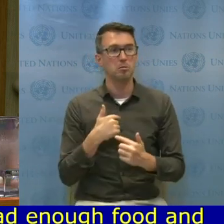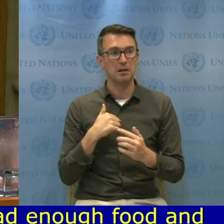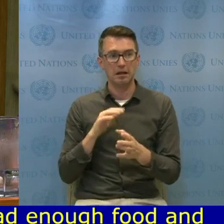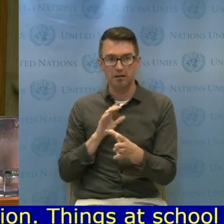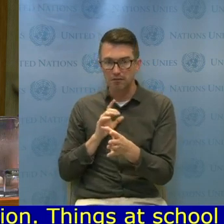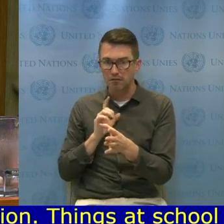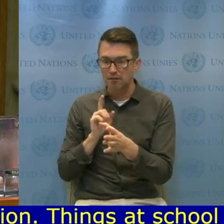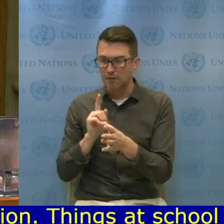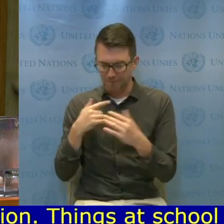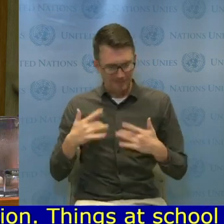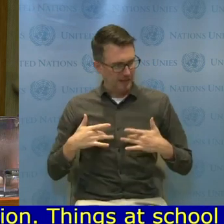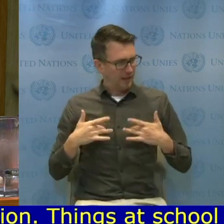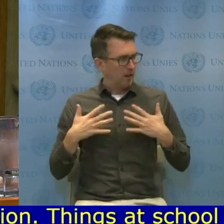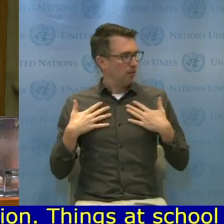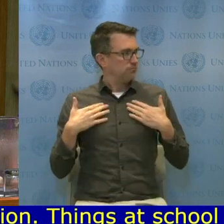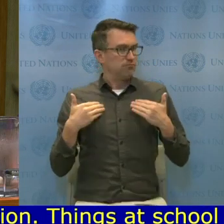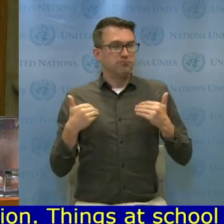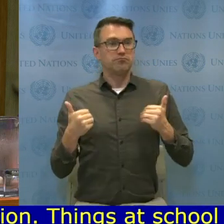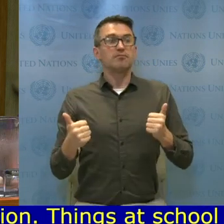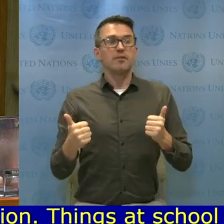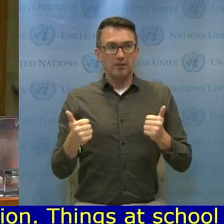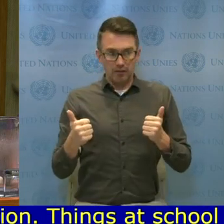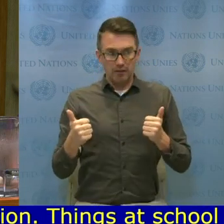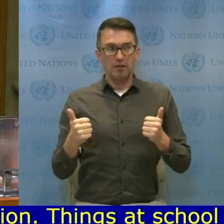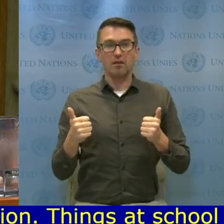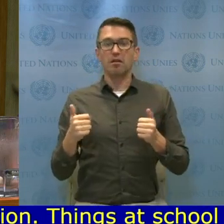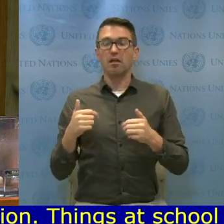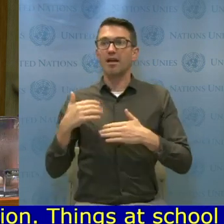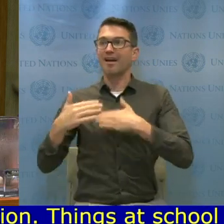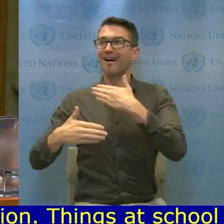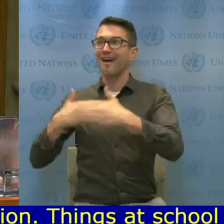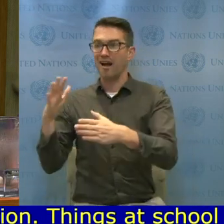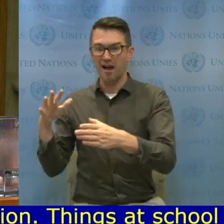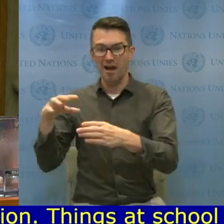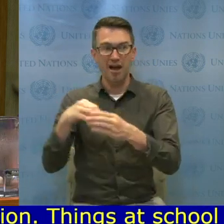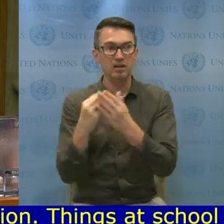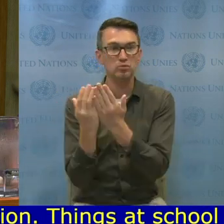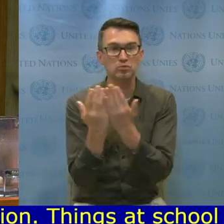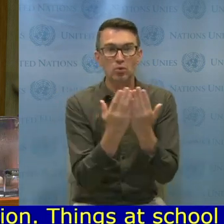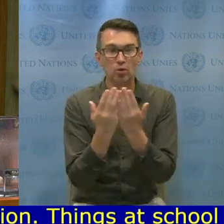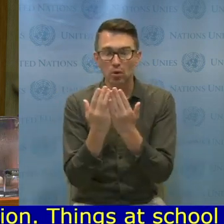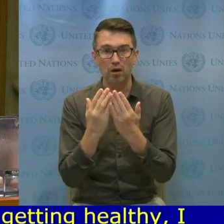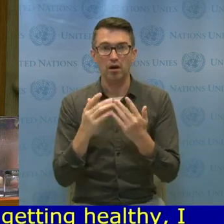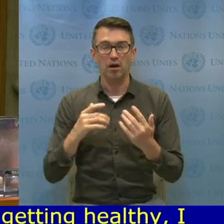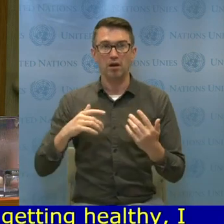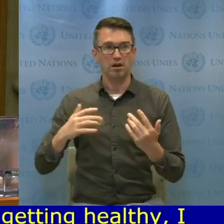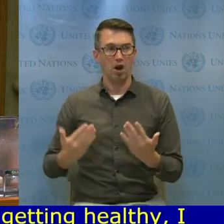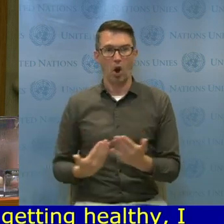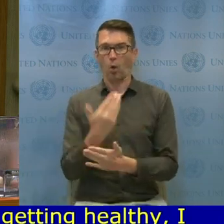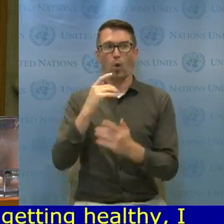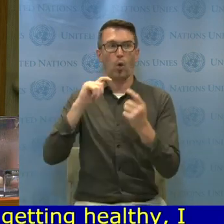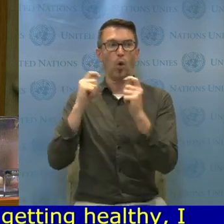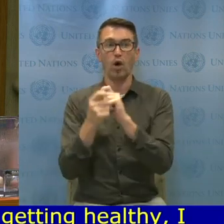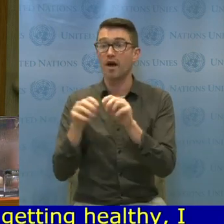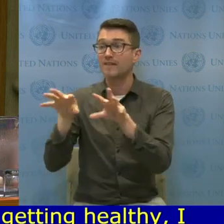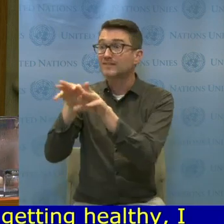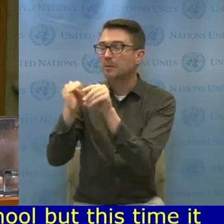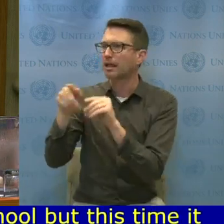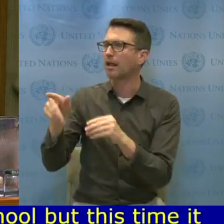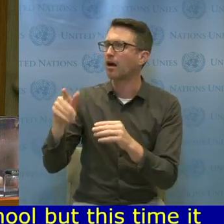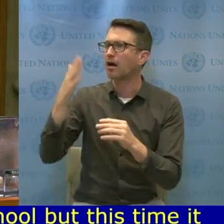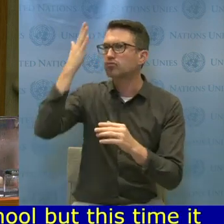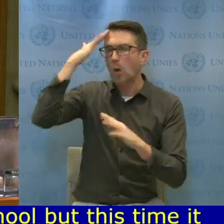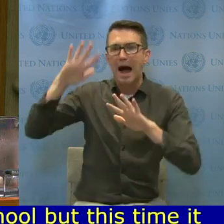But this time, it was different. I had the support and a plan I needed to succeed there.